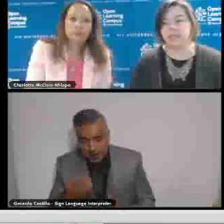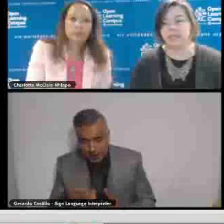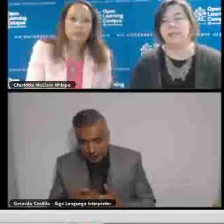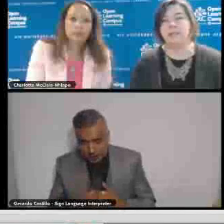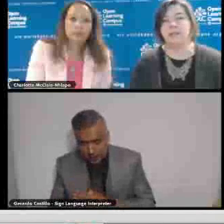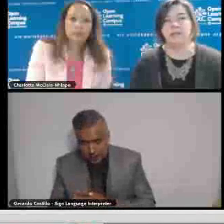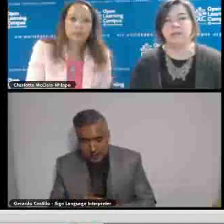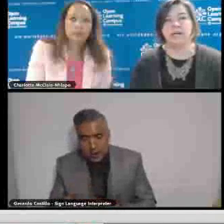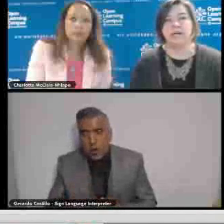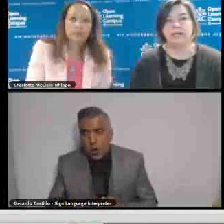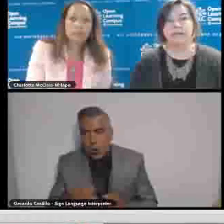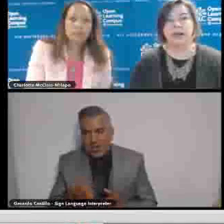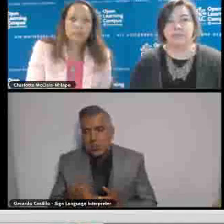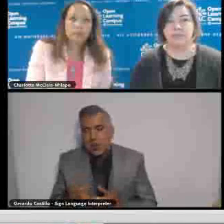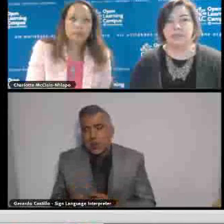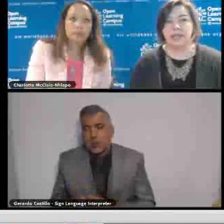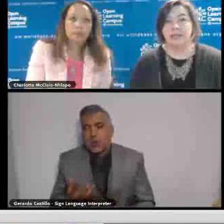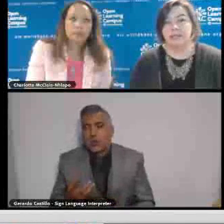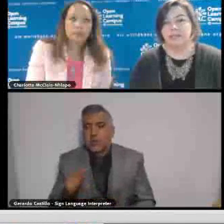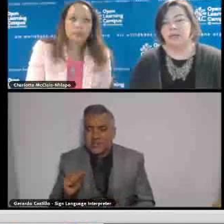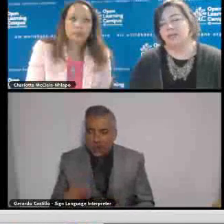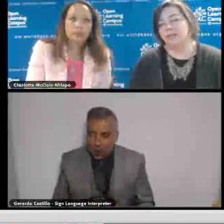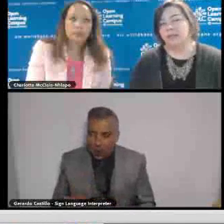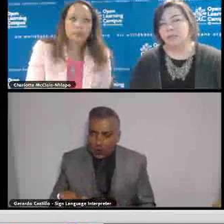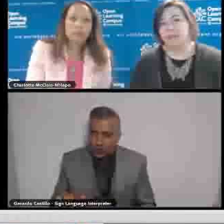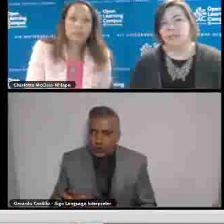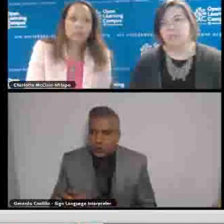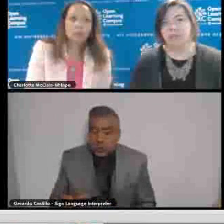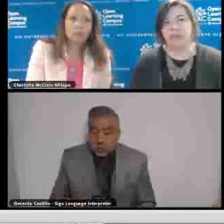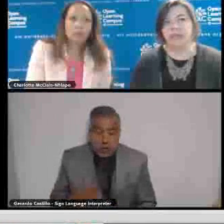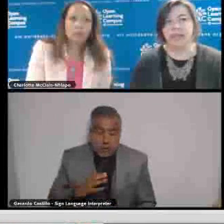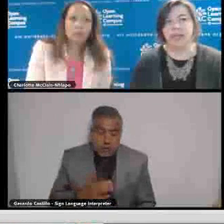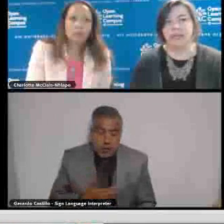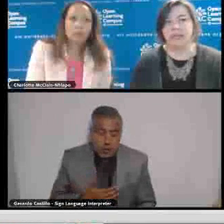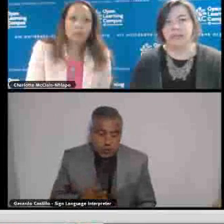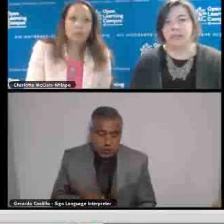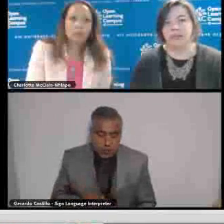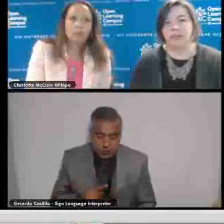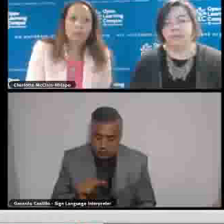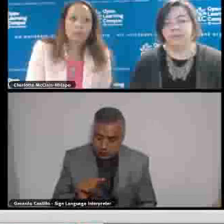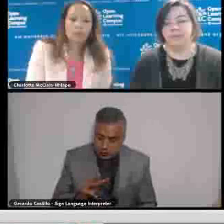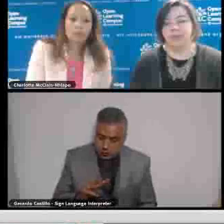economic growth. It's about, again, it's part of our twin goals, right? Making